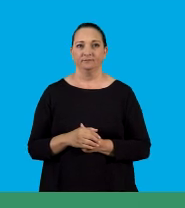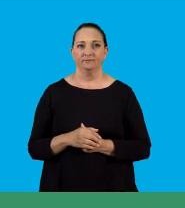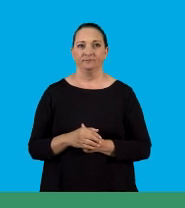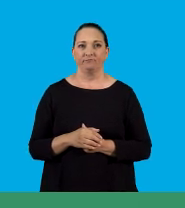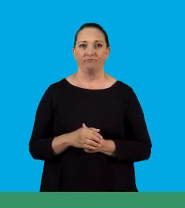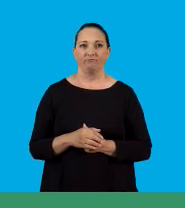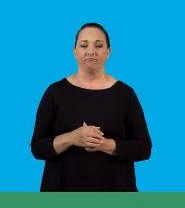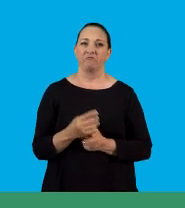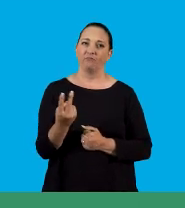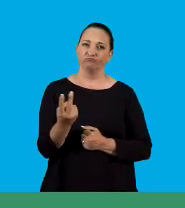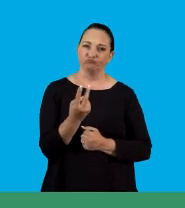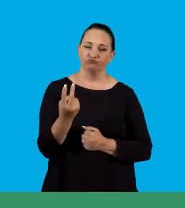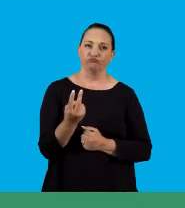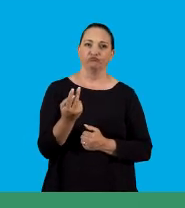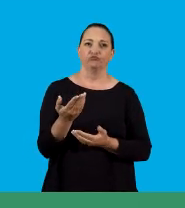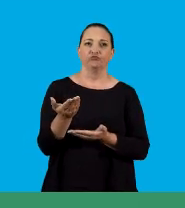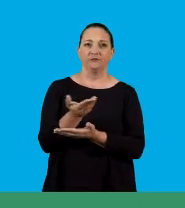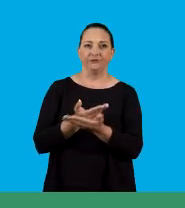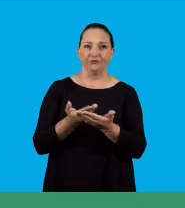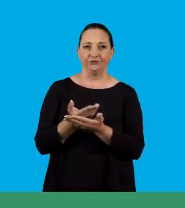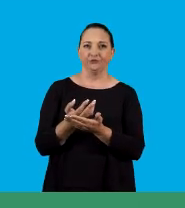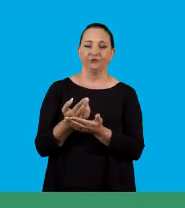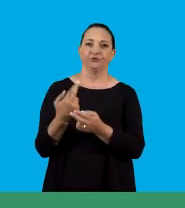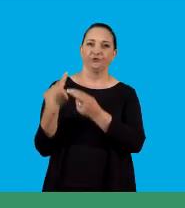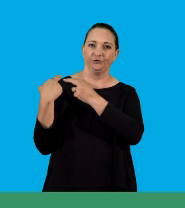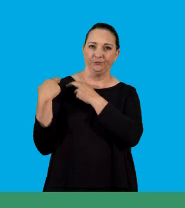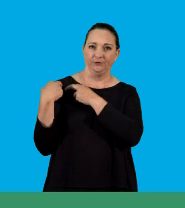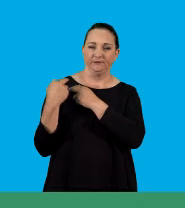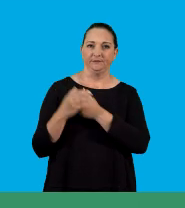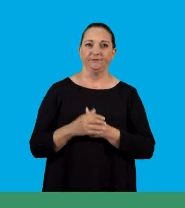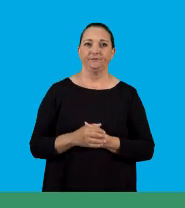also share